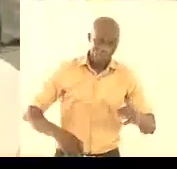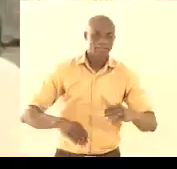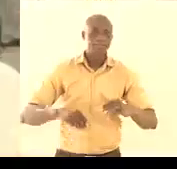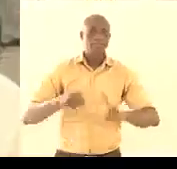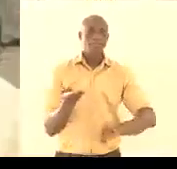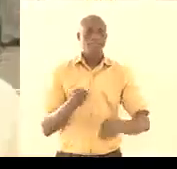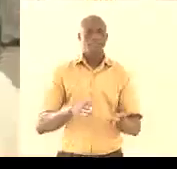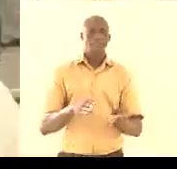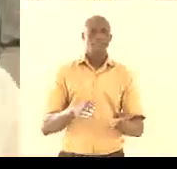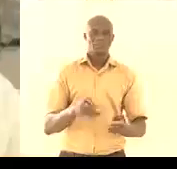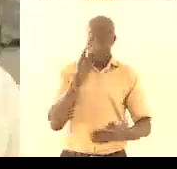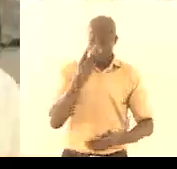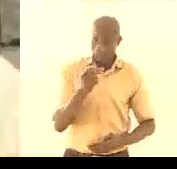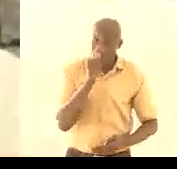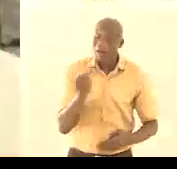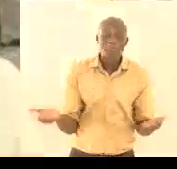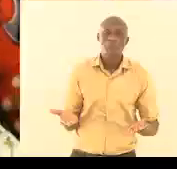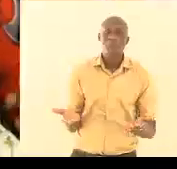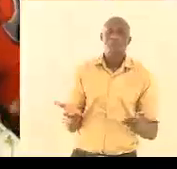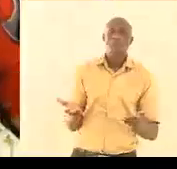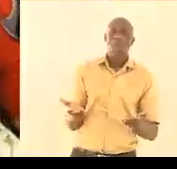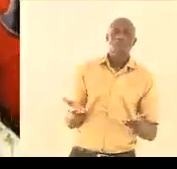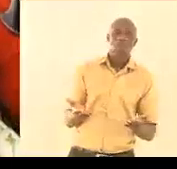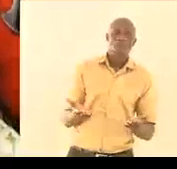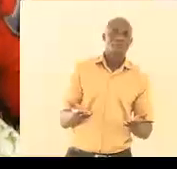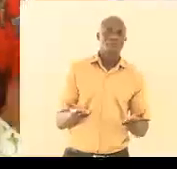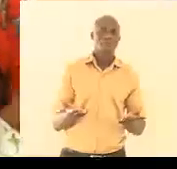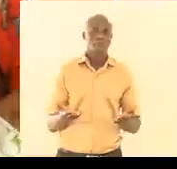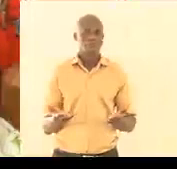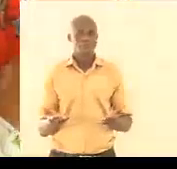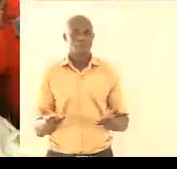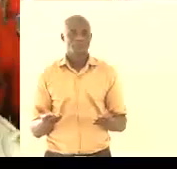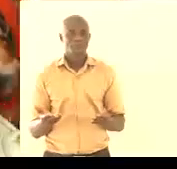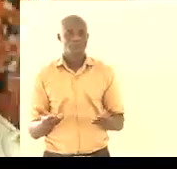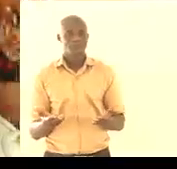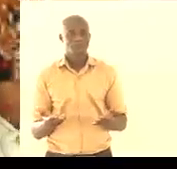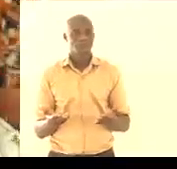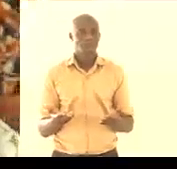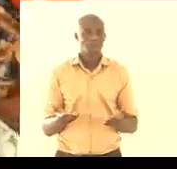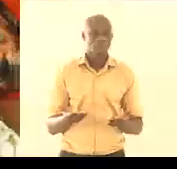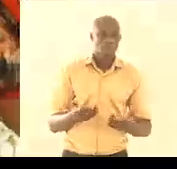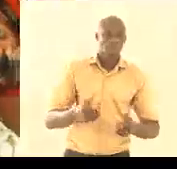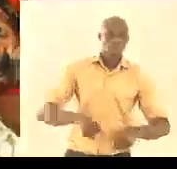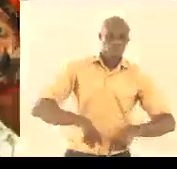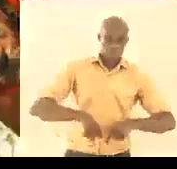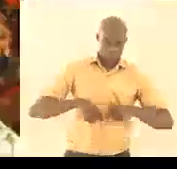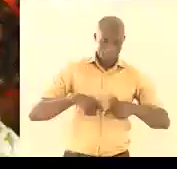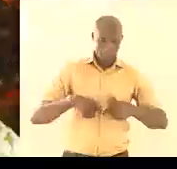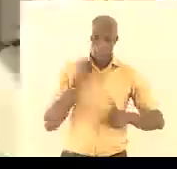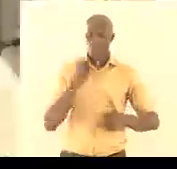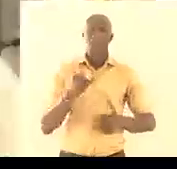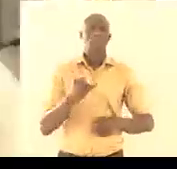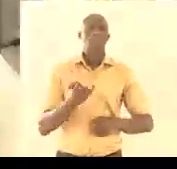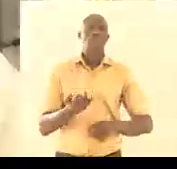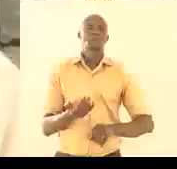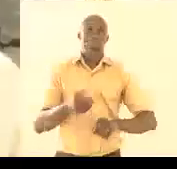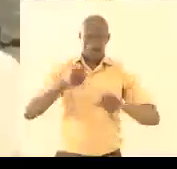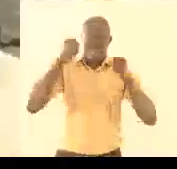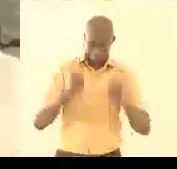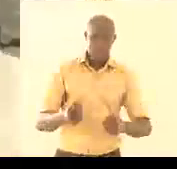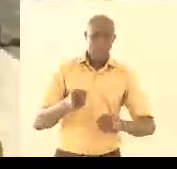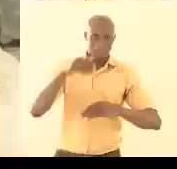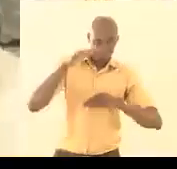Yes. You see, I am here. What my being here means is life is stronger than